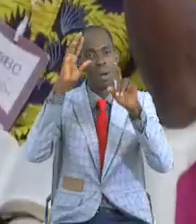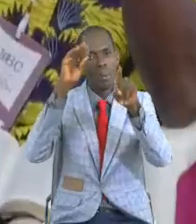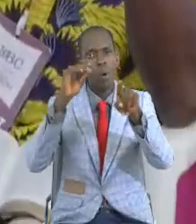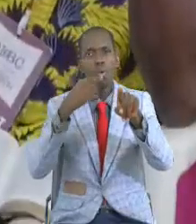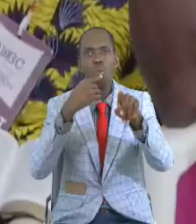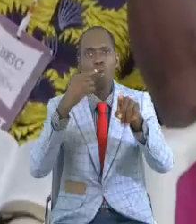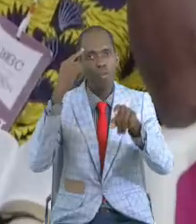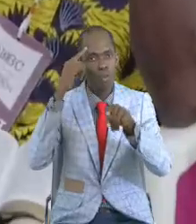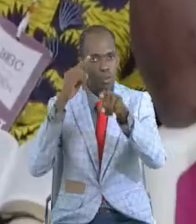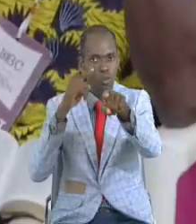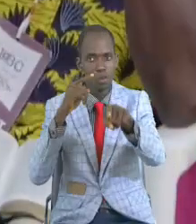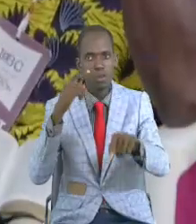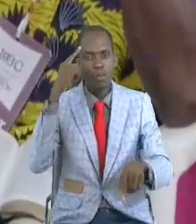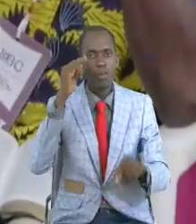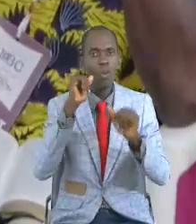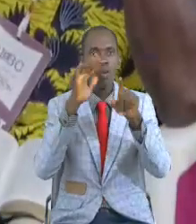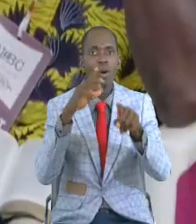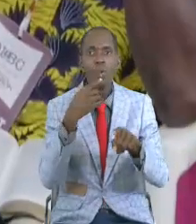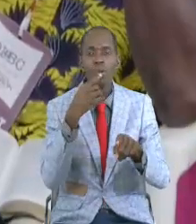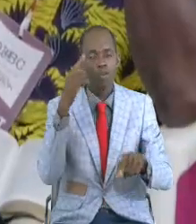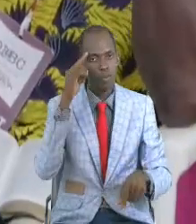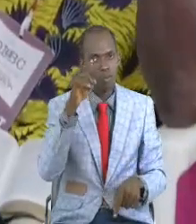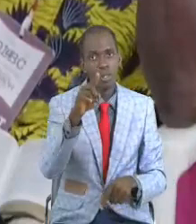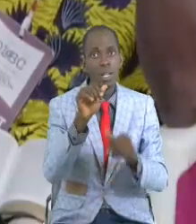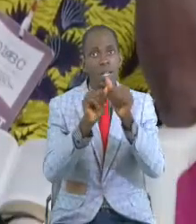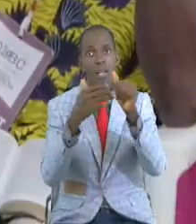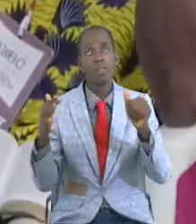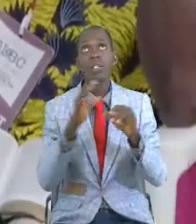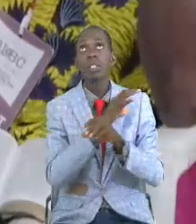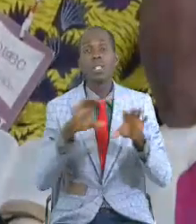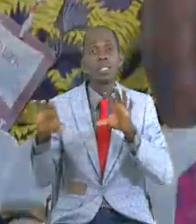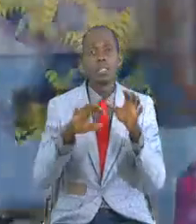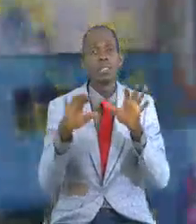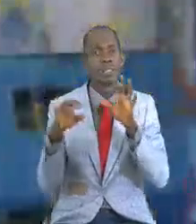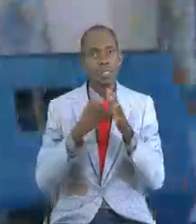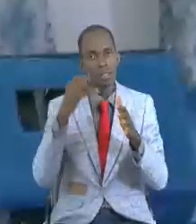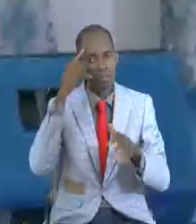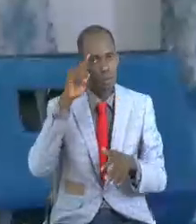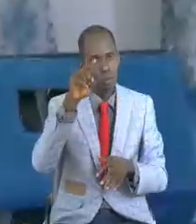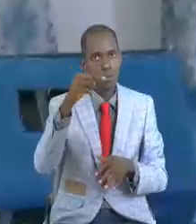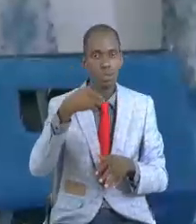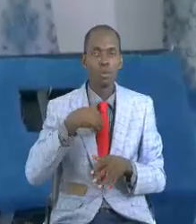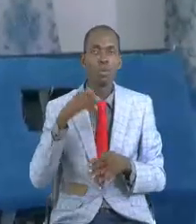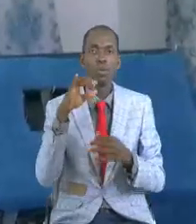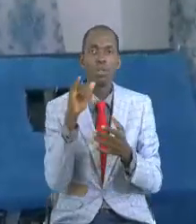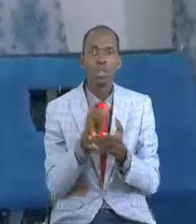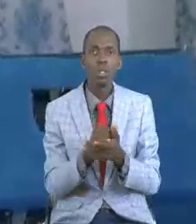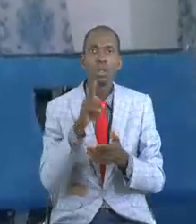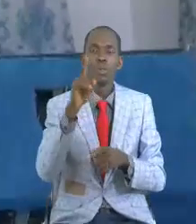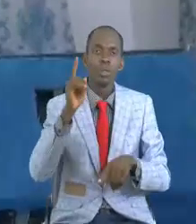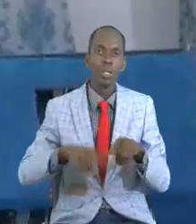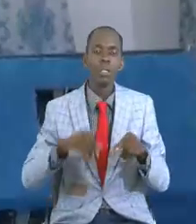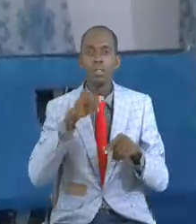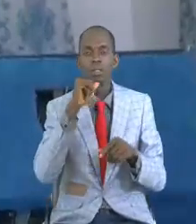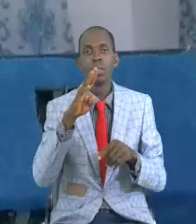her, for you. Everything he did for you. And so you cannot live from hand to mouth,